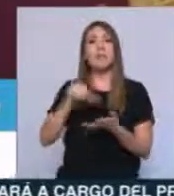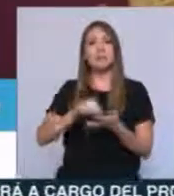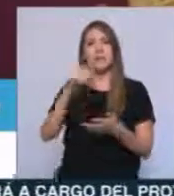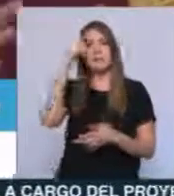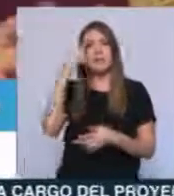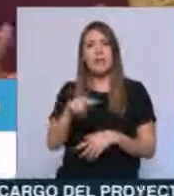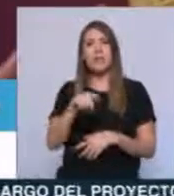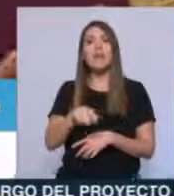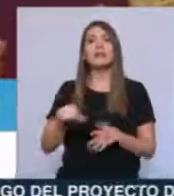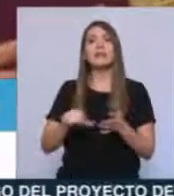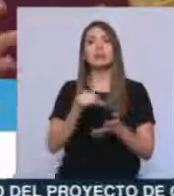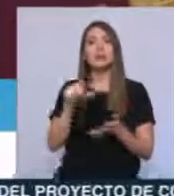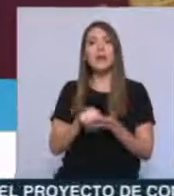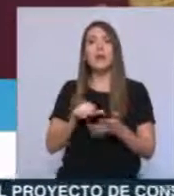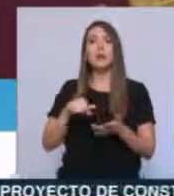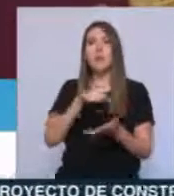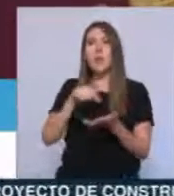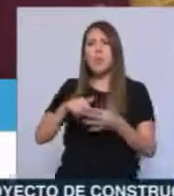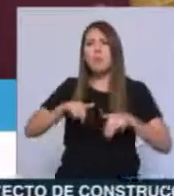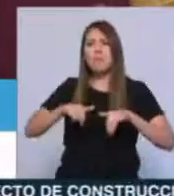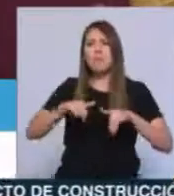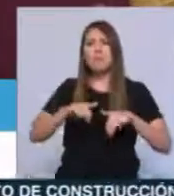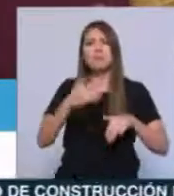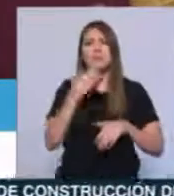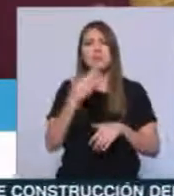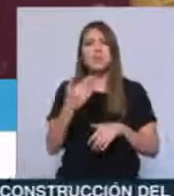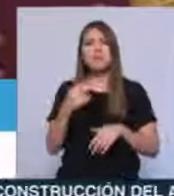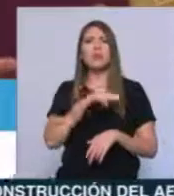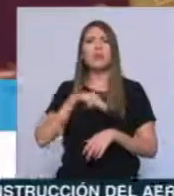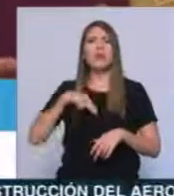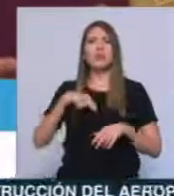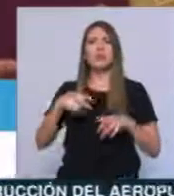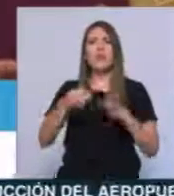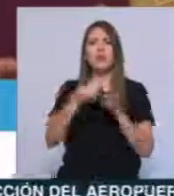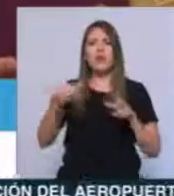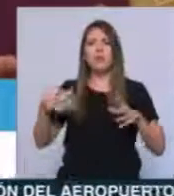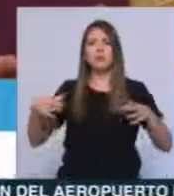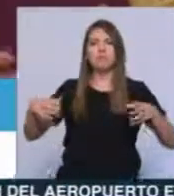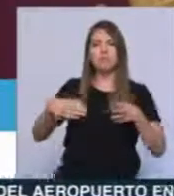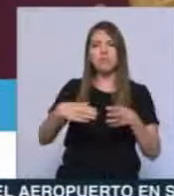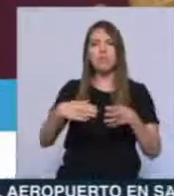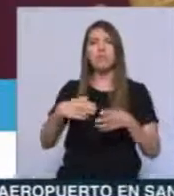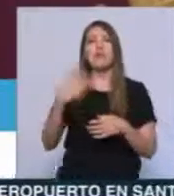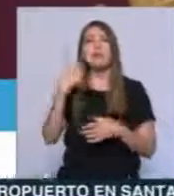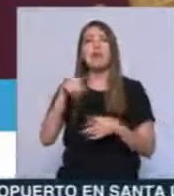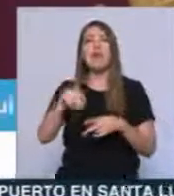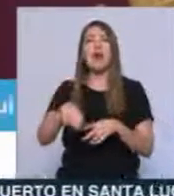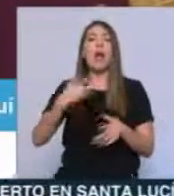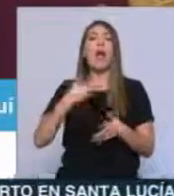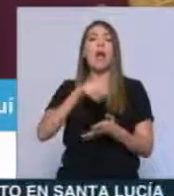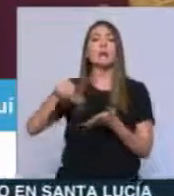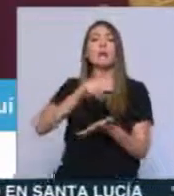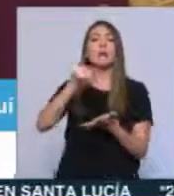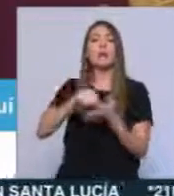of the geographical region for our Rotary organization. And by being in the center, then we